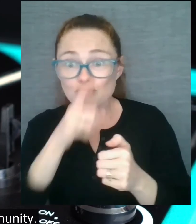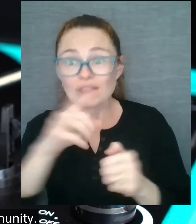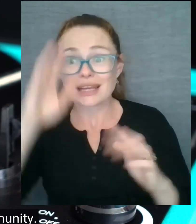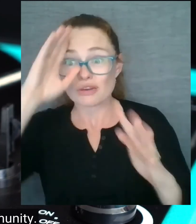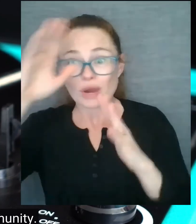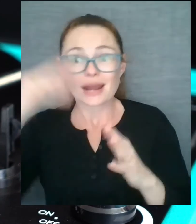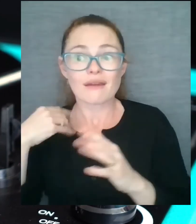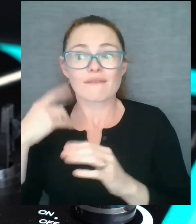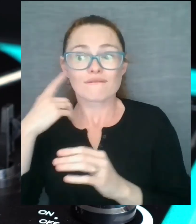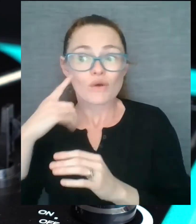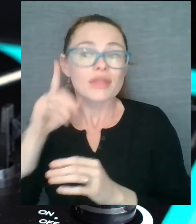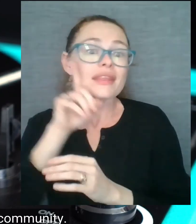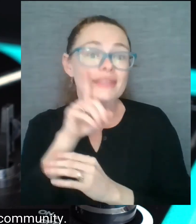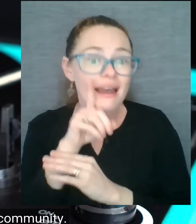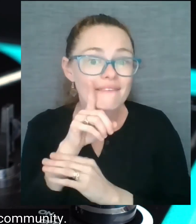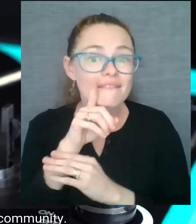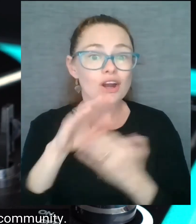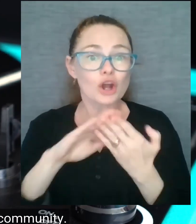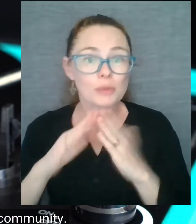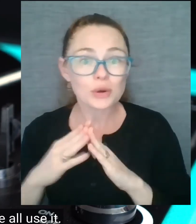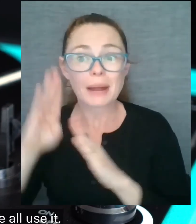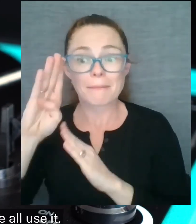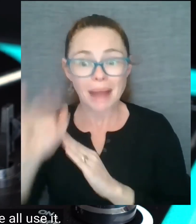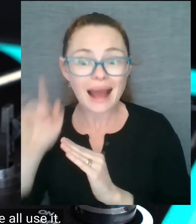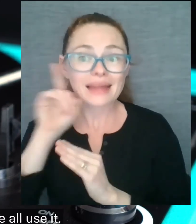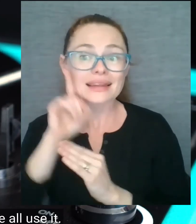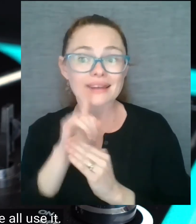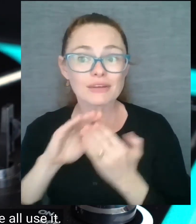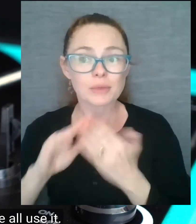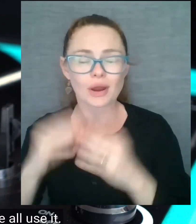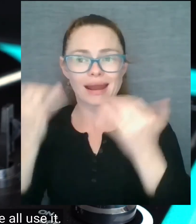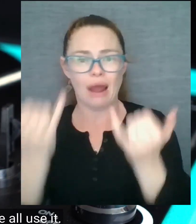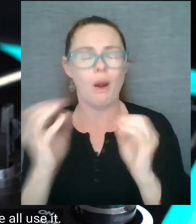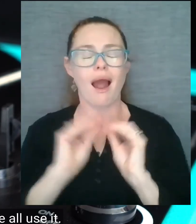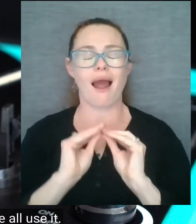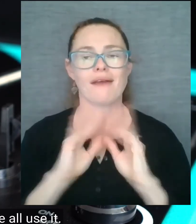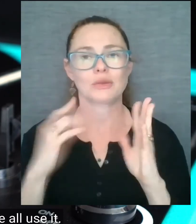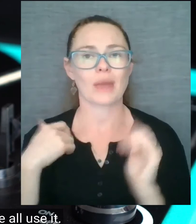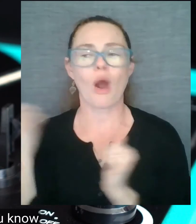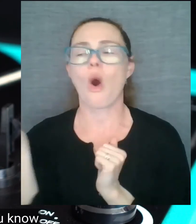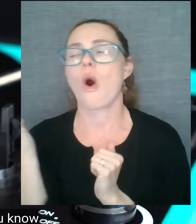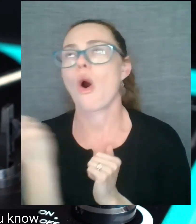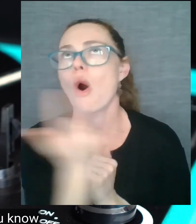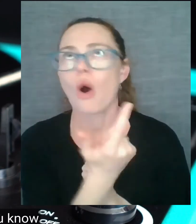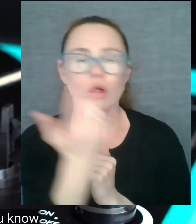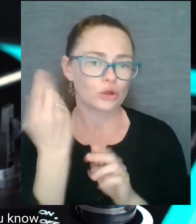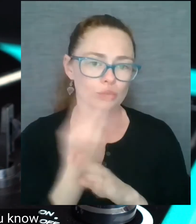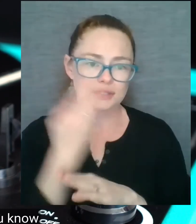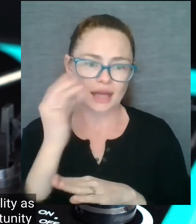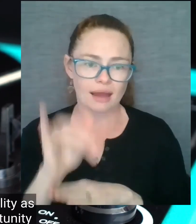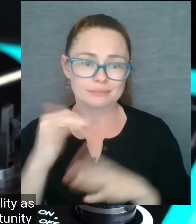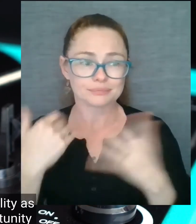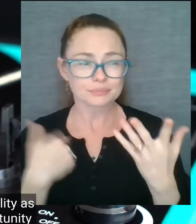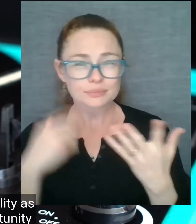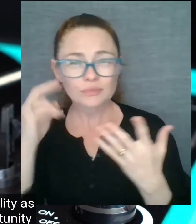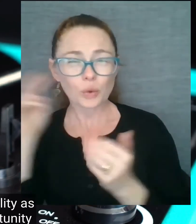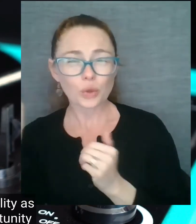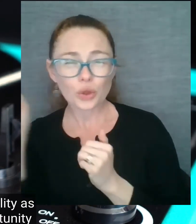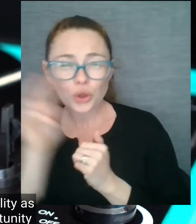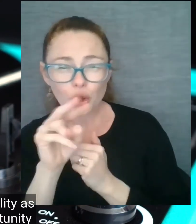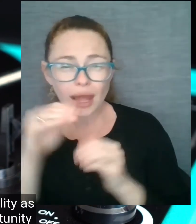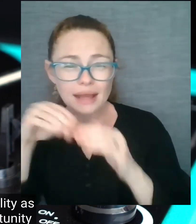deaf community, created for the deaf community, and now obviously we all use it. So I often say, you know, look